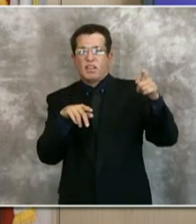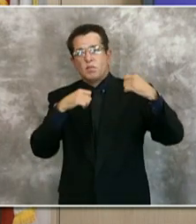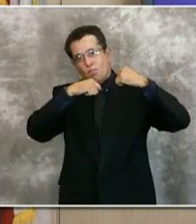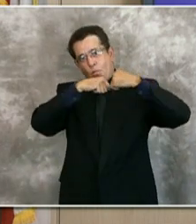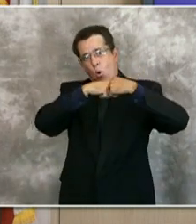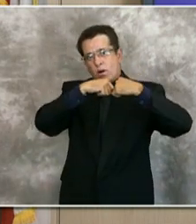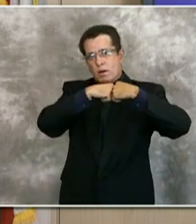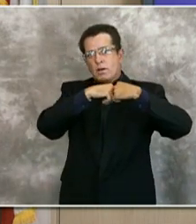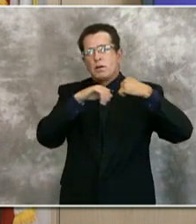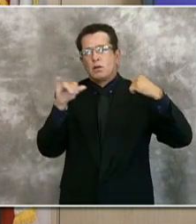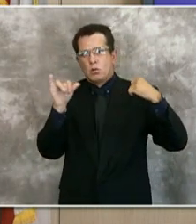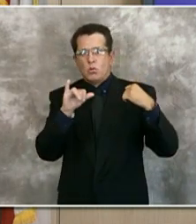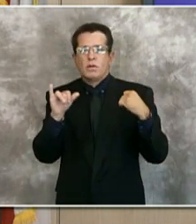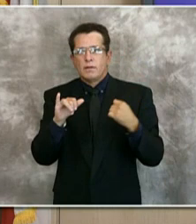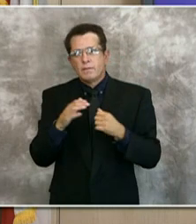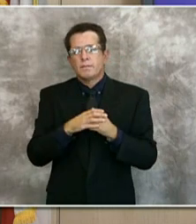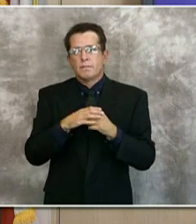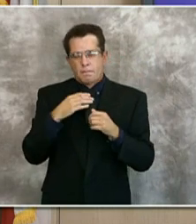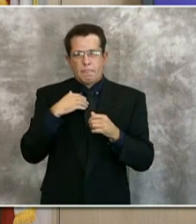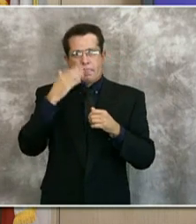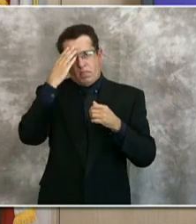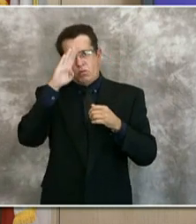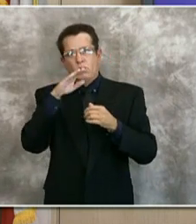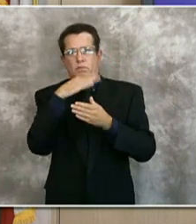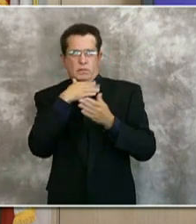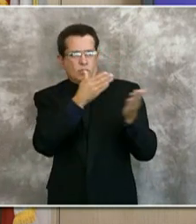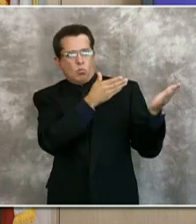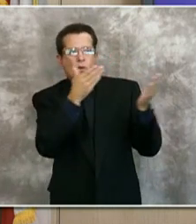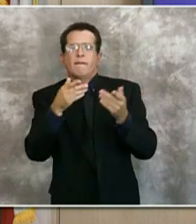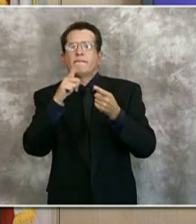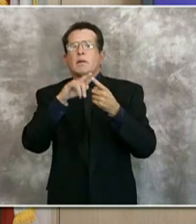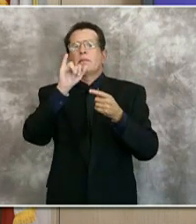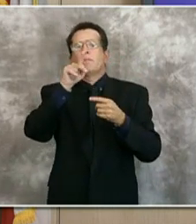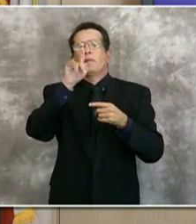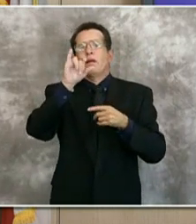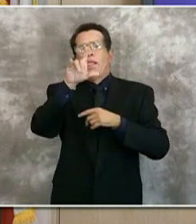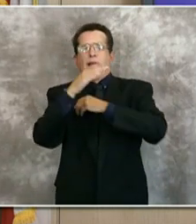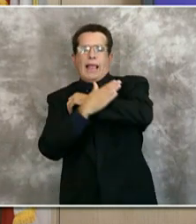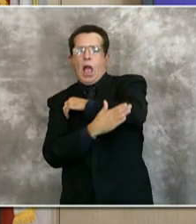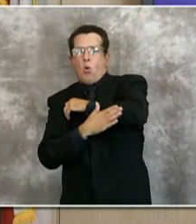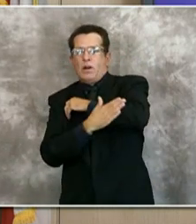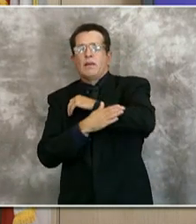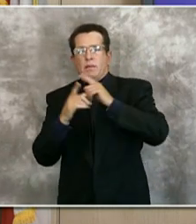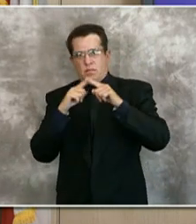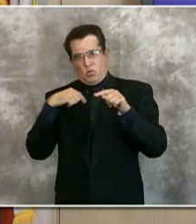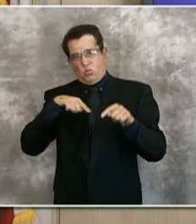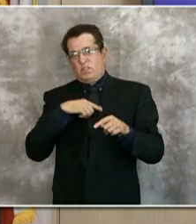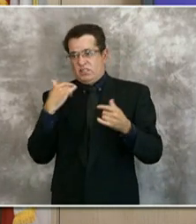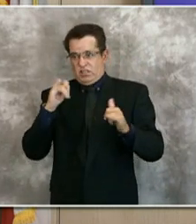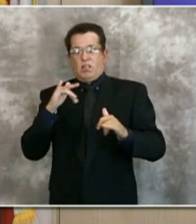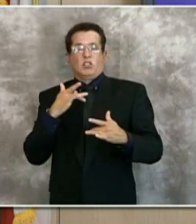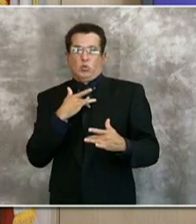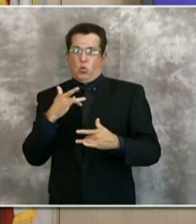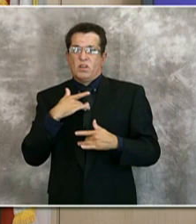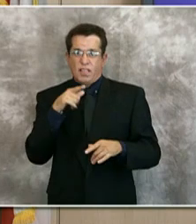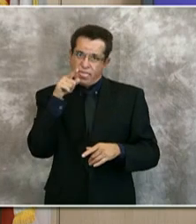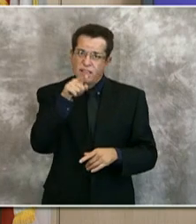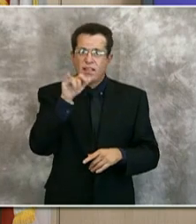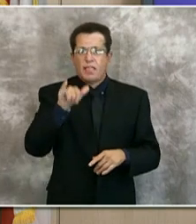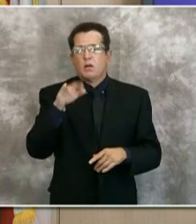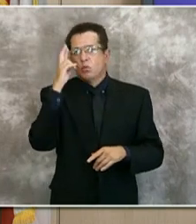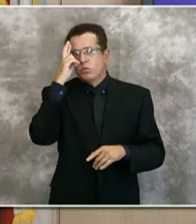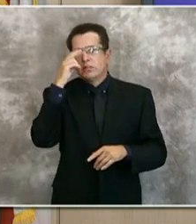probably disproportionately gotten more people from Imperial County, and that certainly is an issue we're very concerned about, and that's one of the reasons